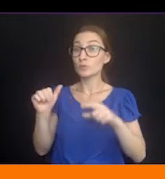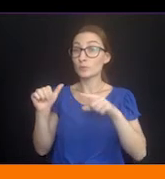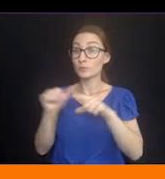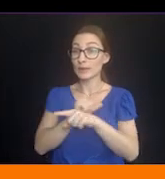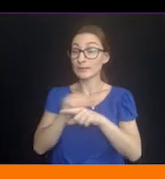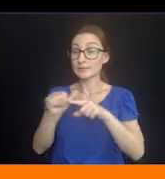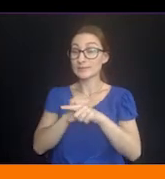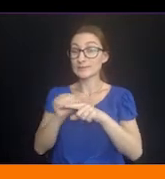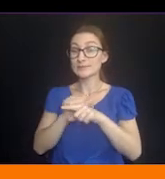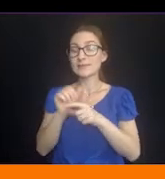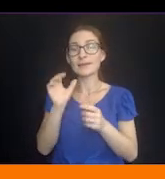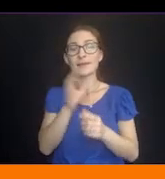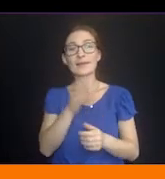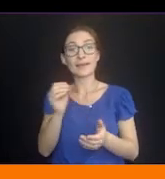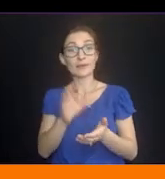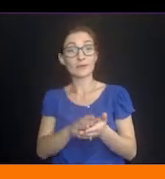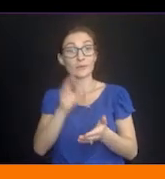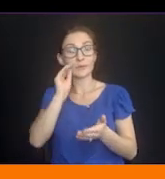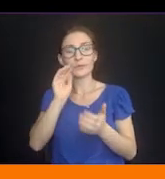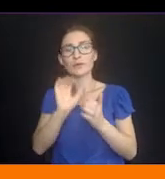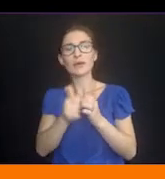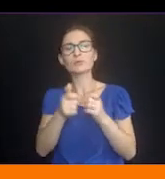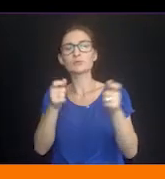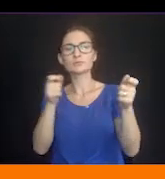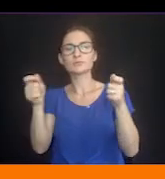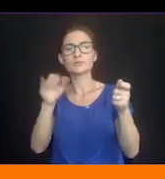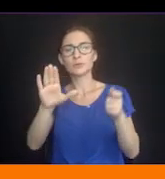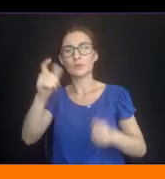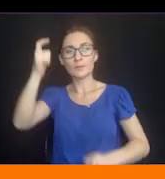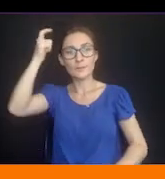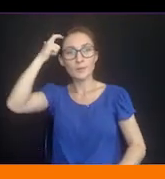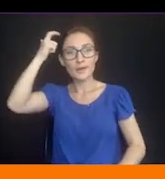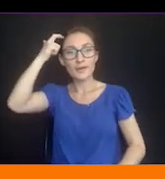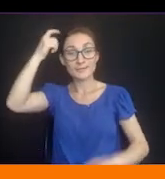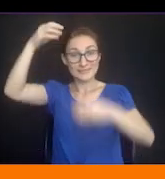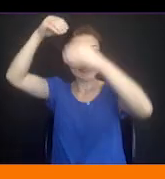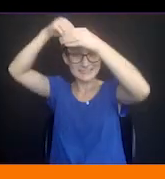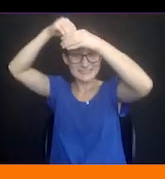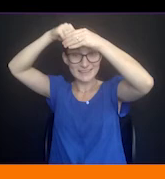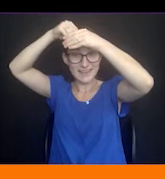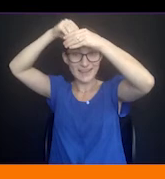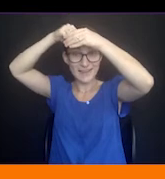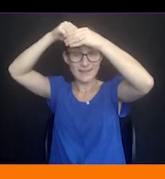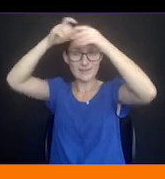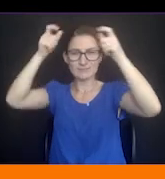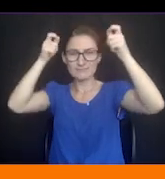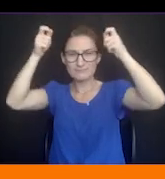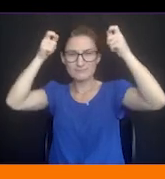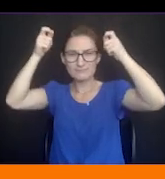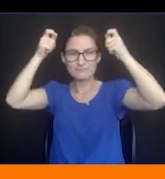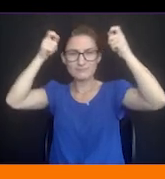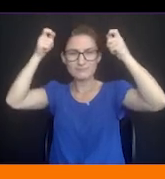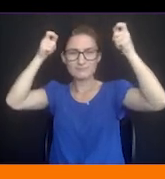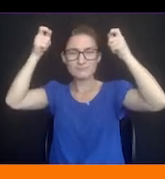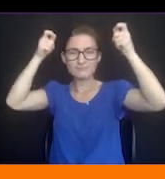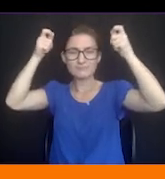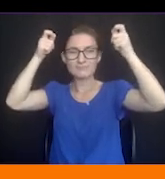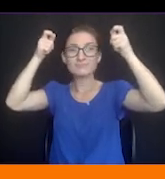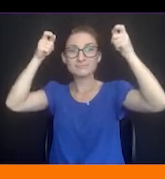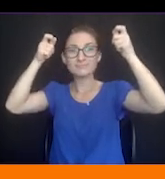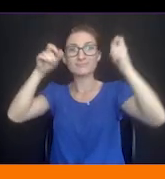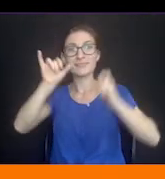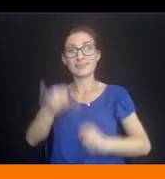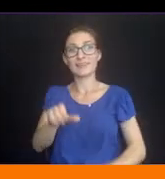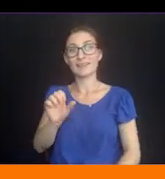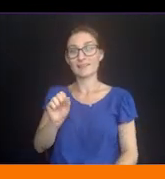can be really powerful. But if you practice it as well as learning about how to manipulate